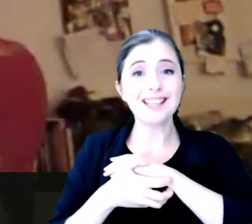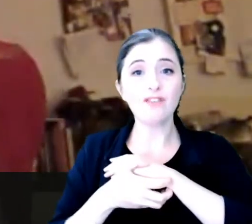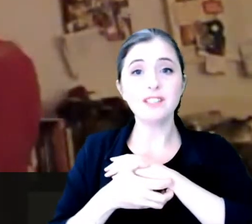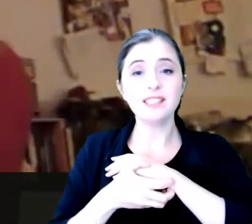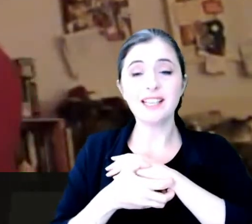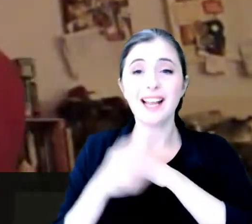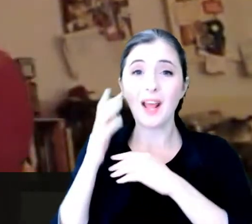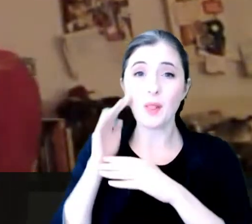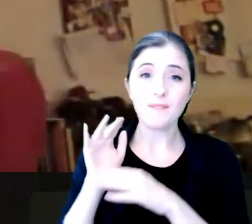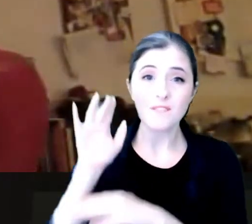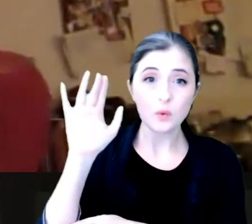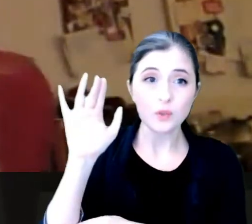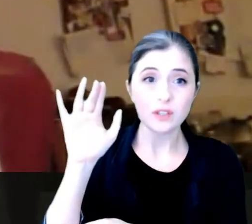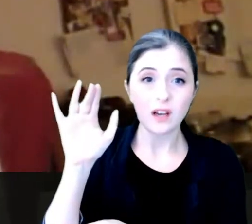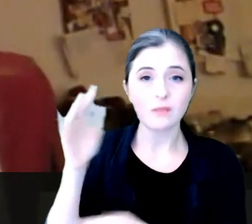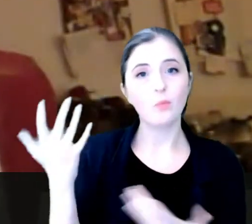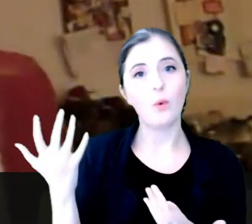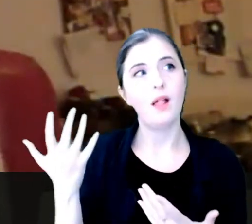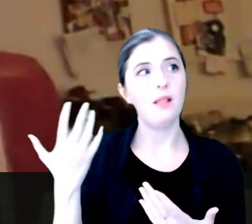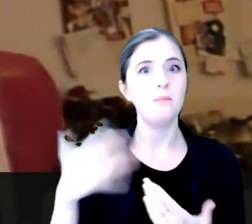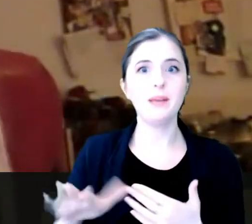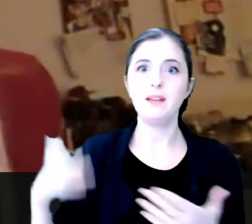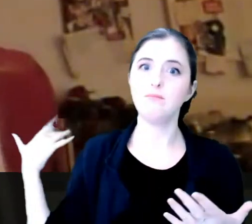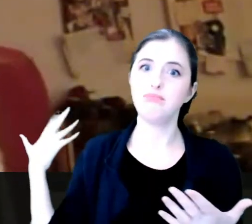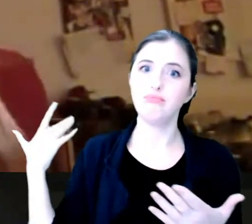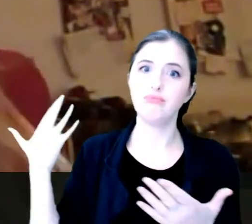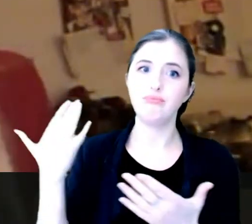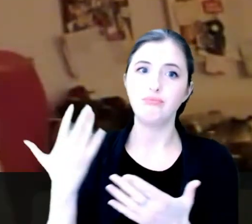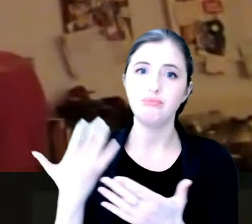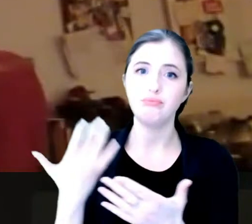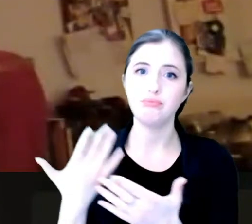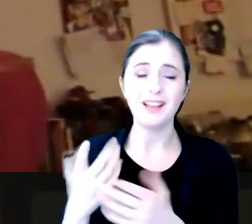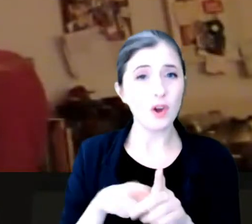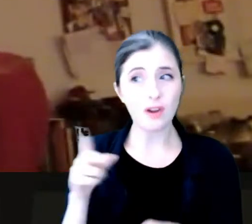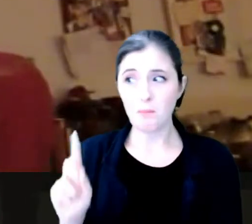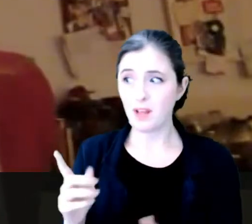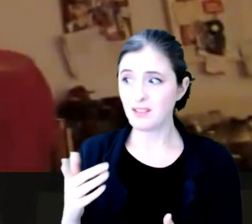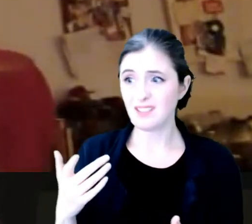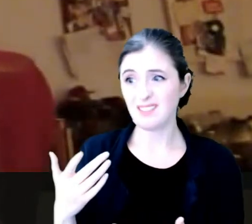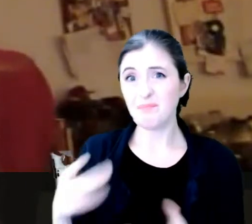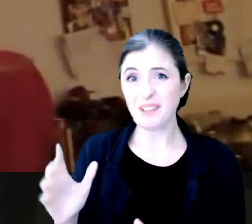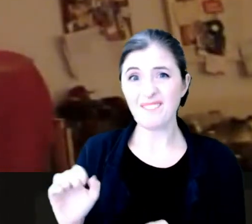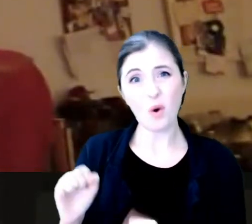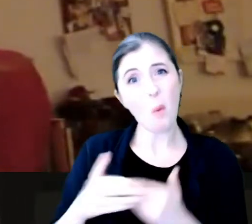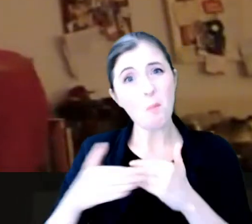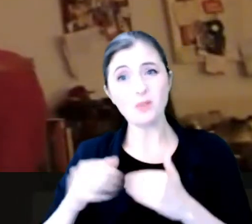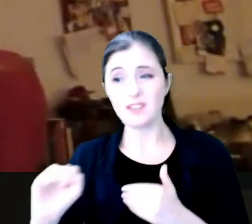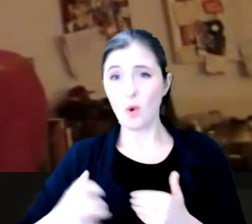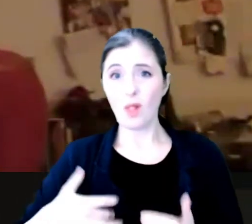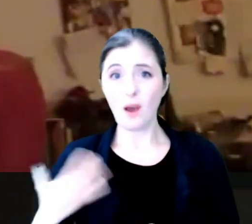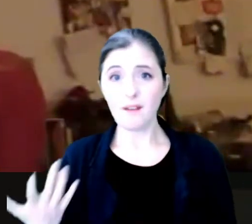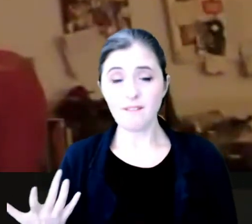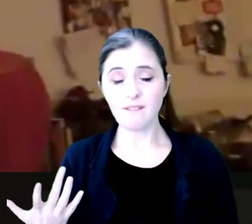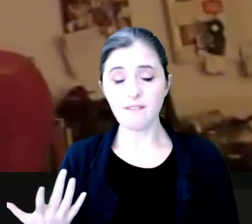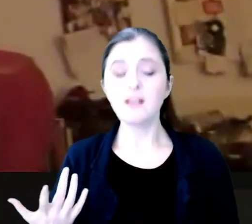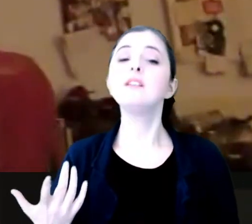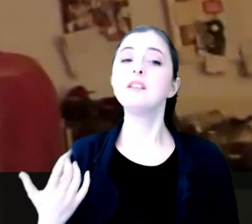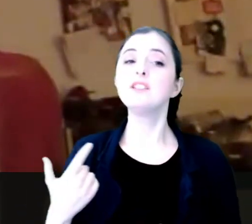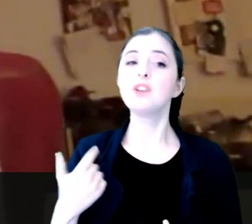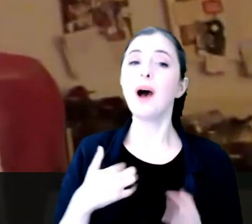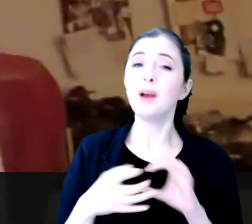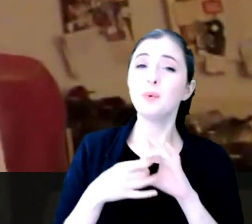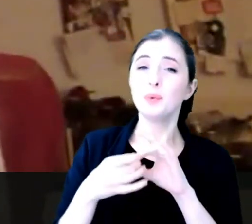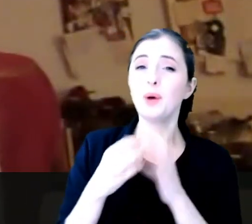well, austerity has been going on for an awful long time too. And if you're a young person, it's been going on for most of your life. And I work on a lot of issues to do with young people, and one of them